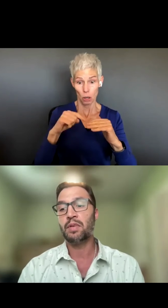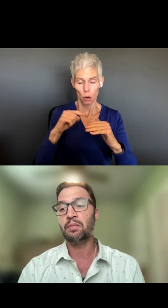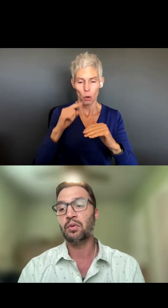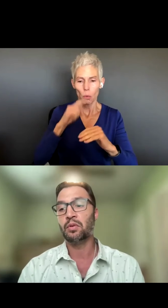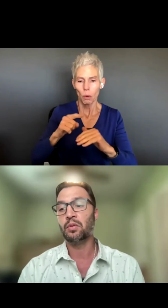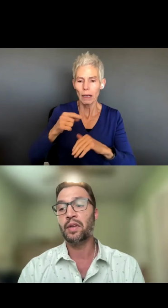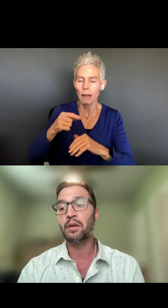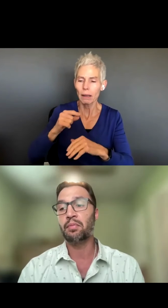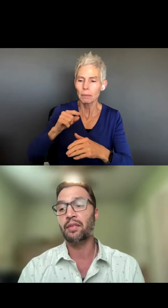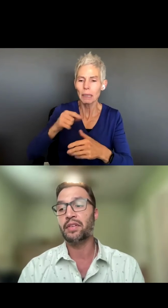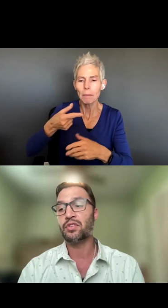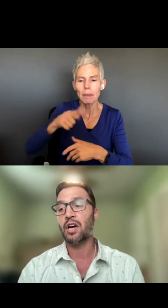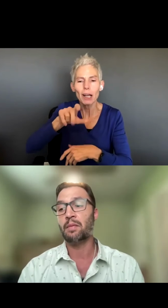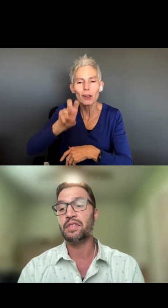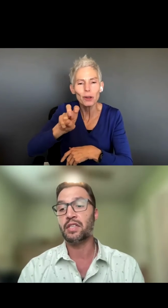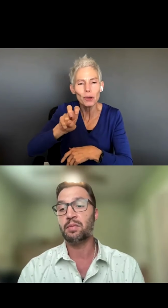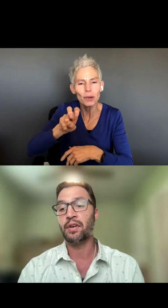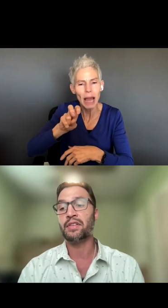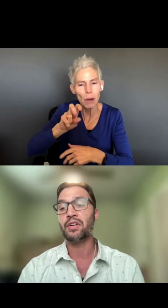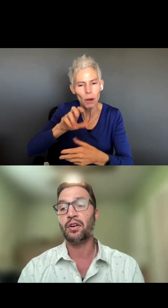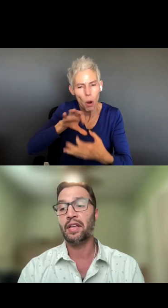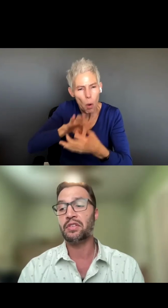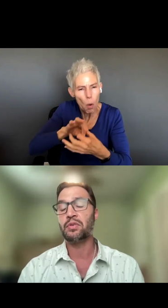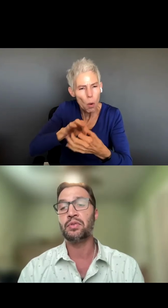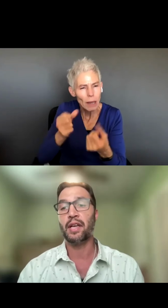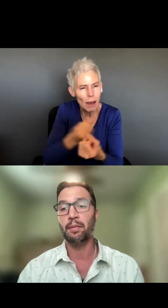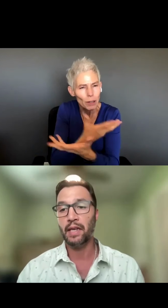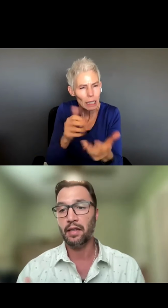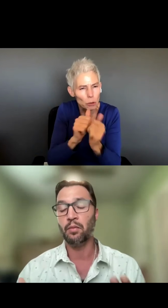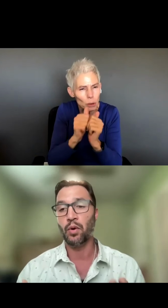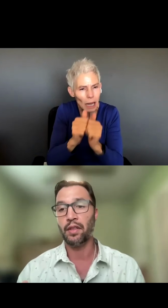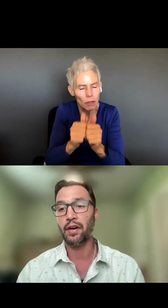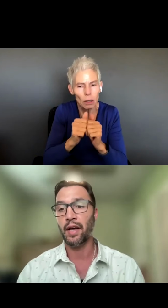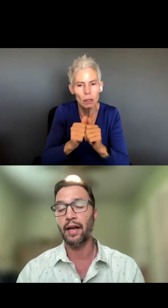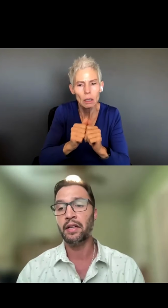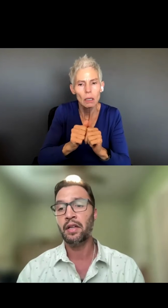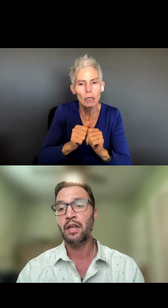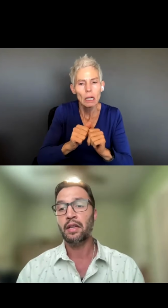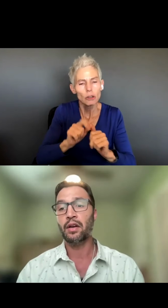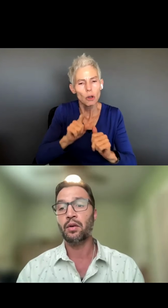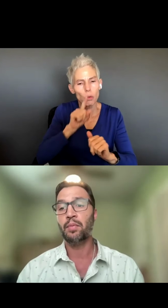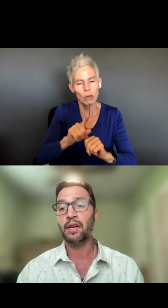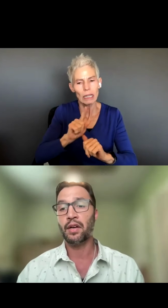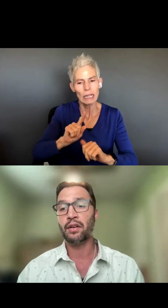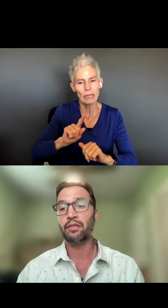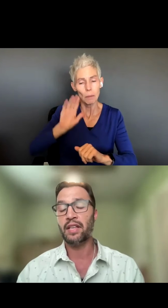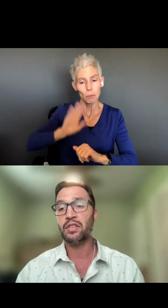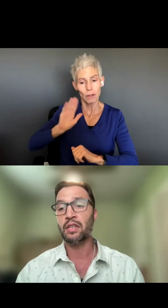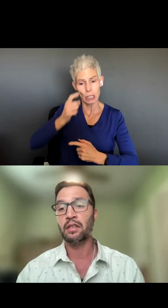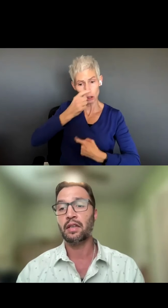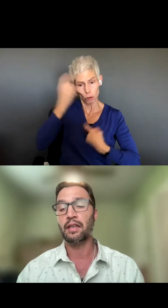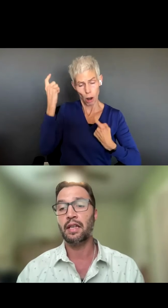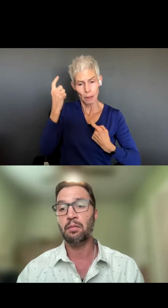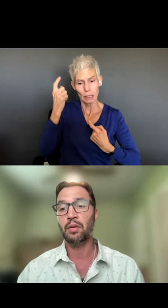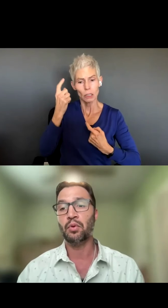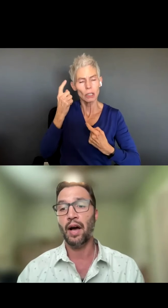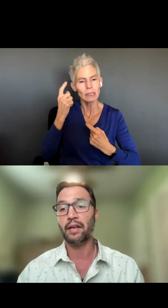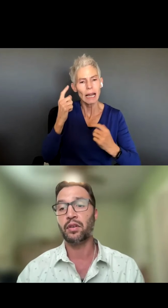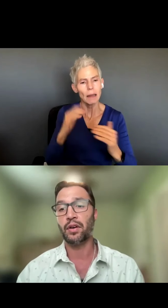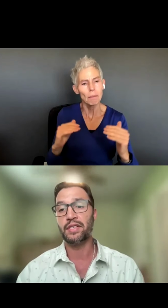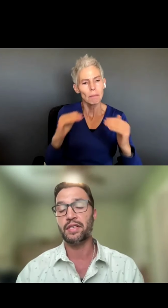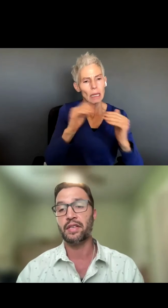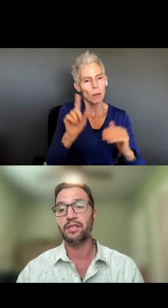address people with their previous traumas, experience current issues, and meet them where they're at. Peer intervention can keep